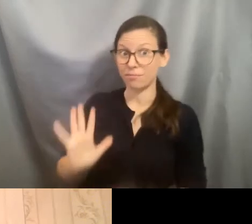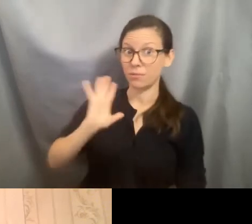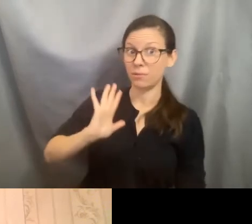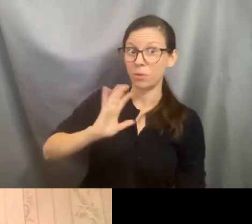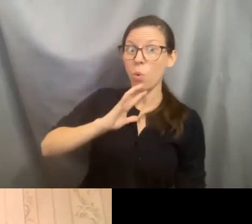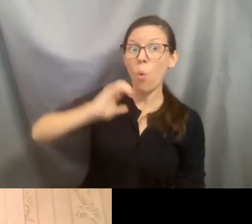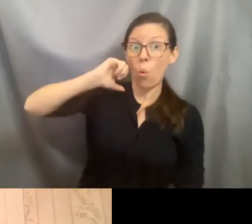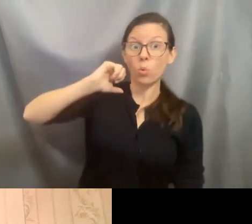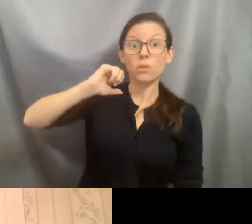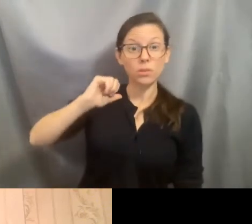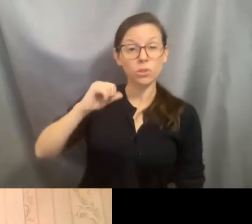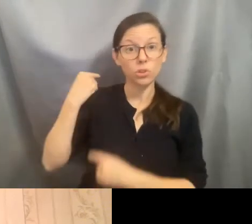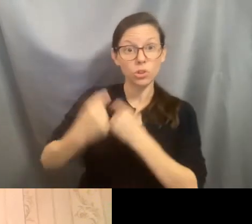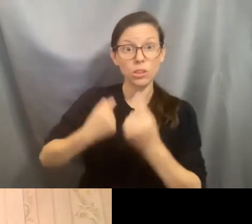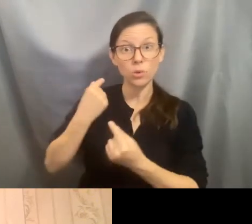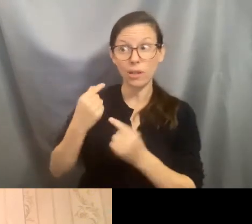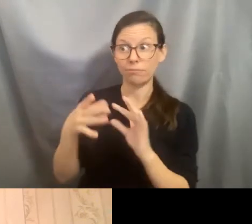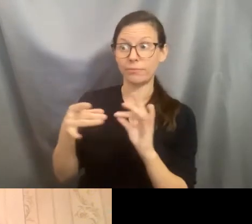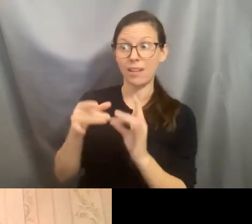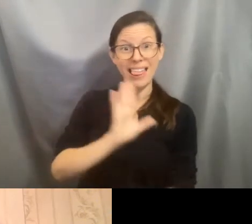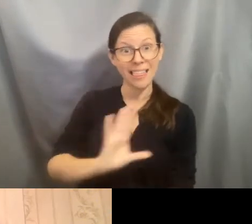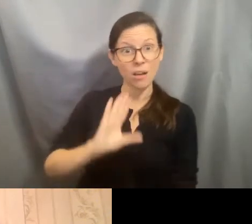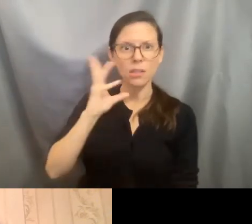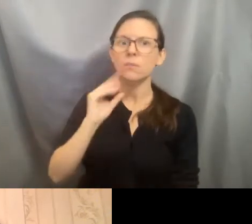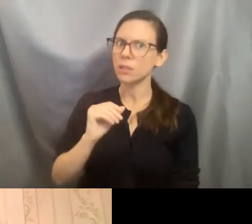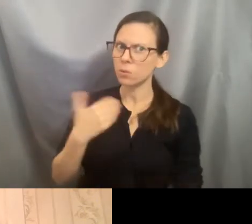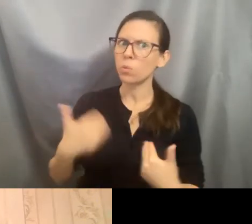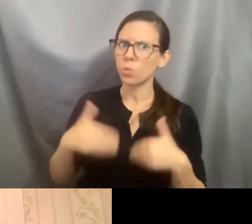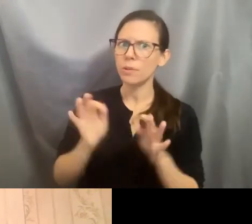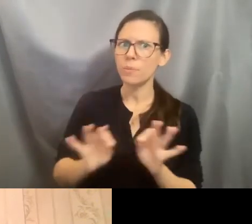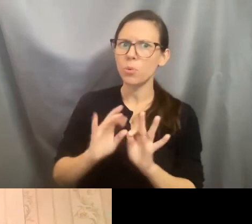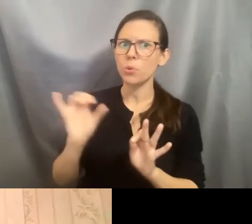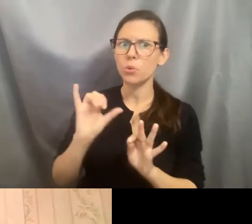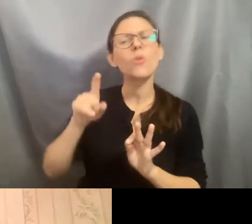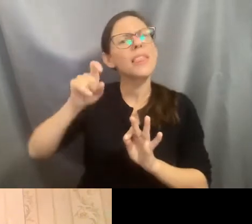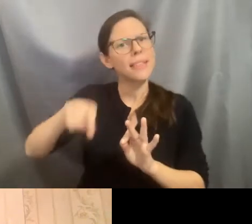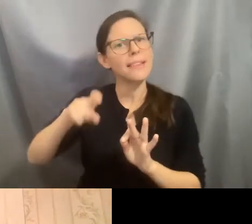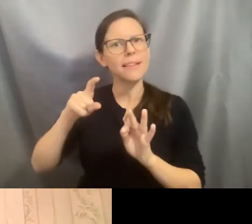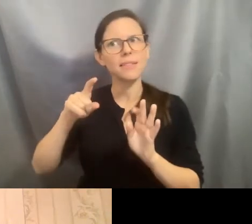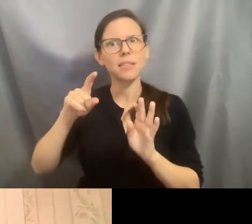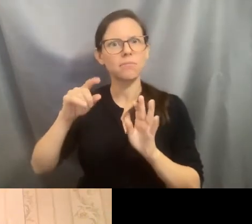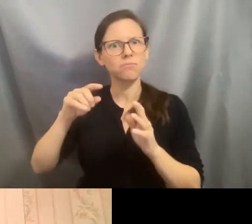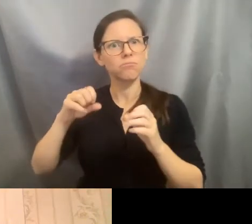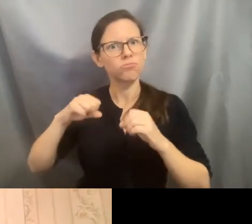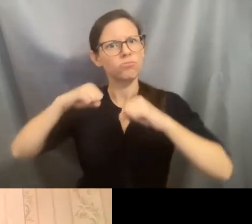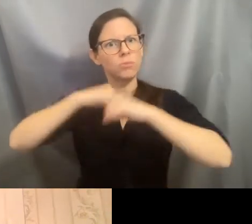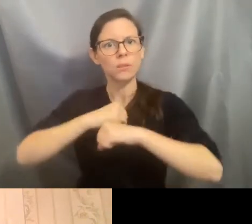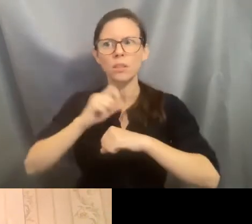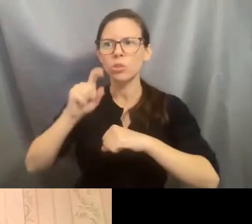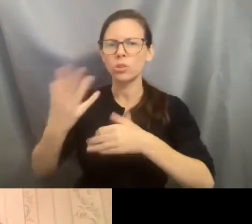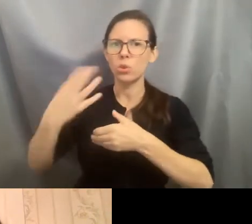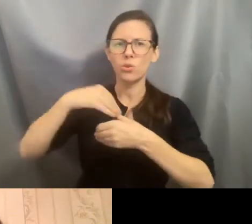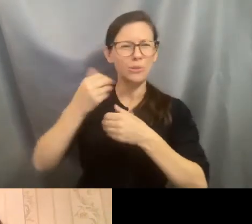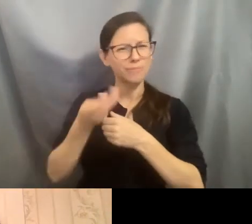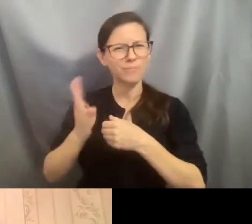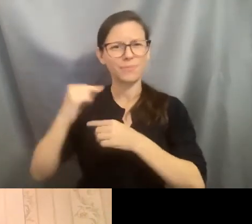can become an intergenerational movement and should be, but having the voices of women who